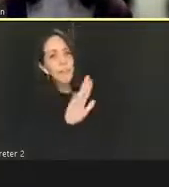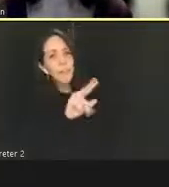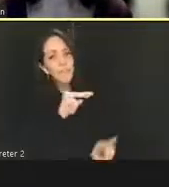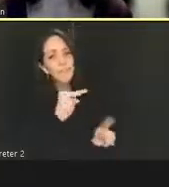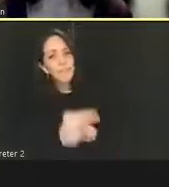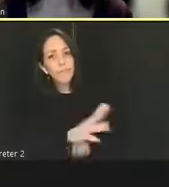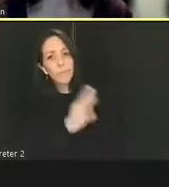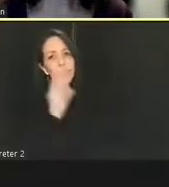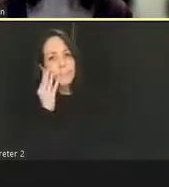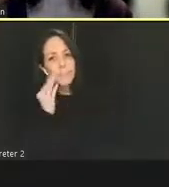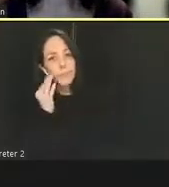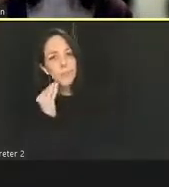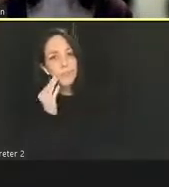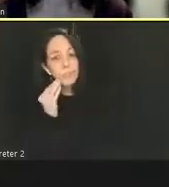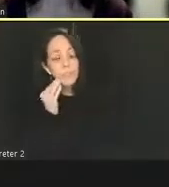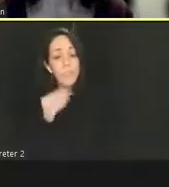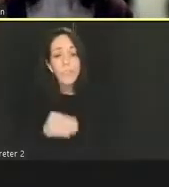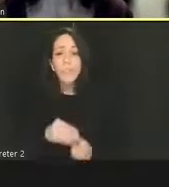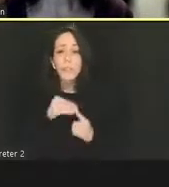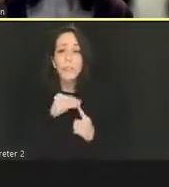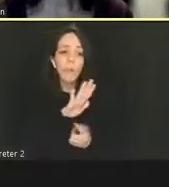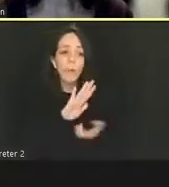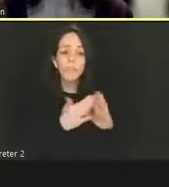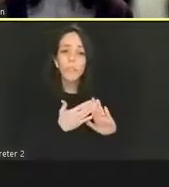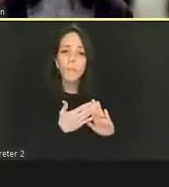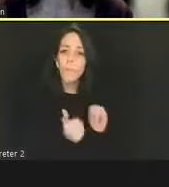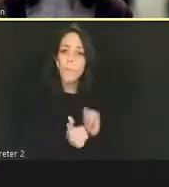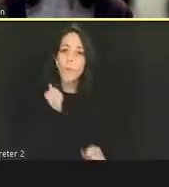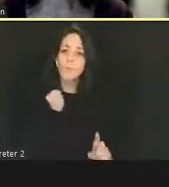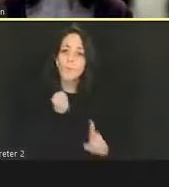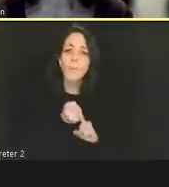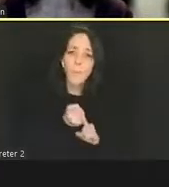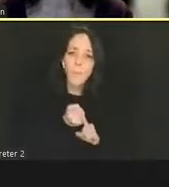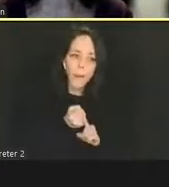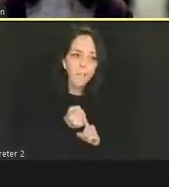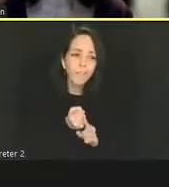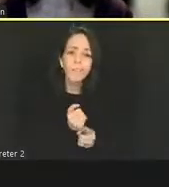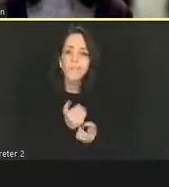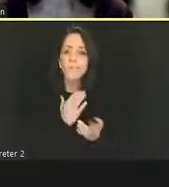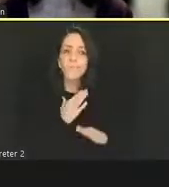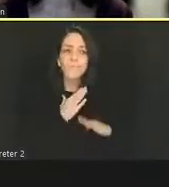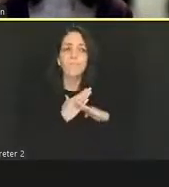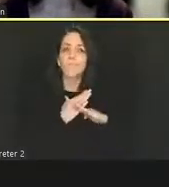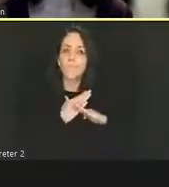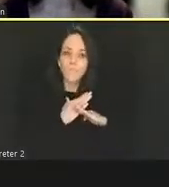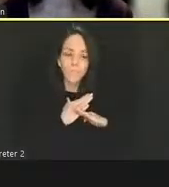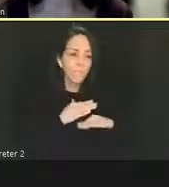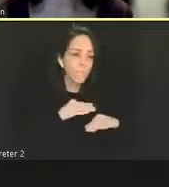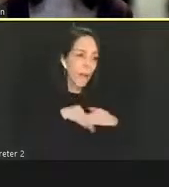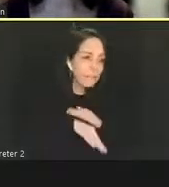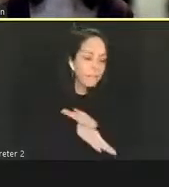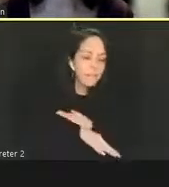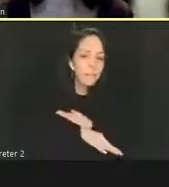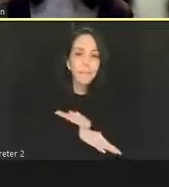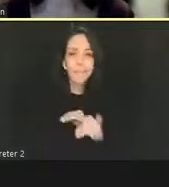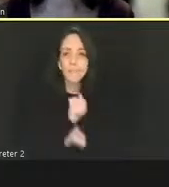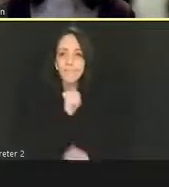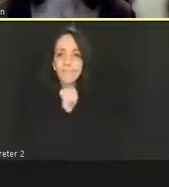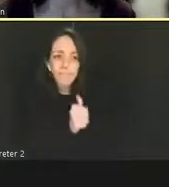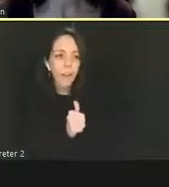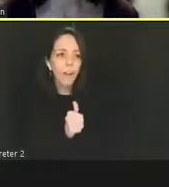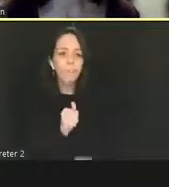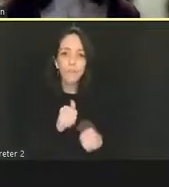most impacted by the problems and the challenges that exist within Washington